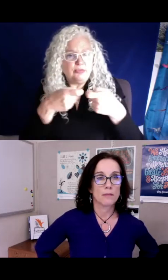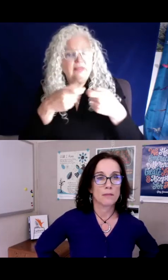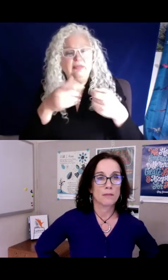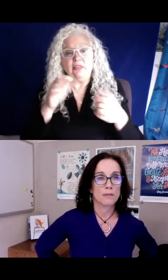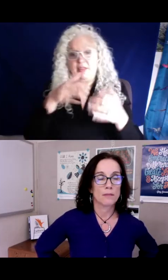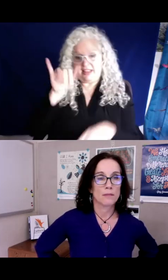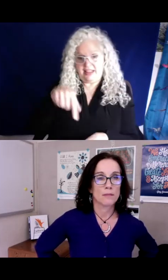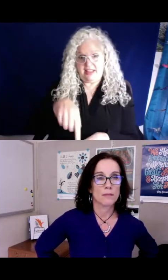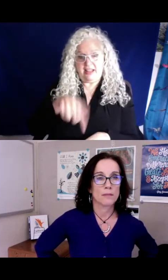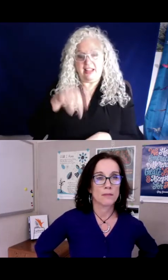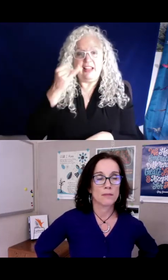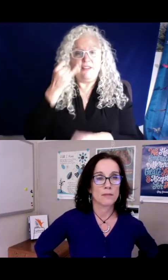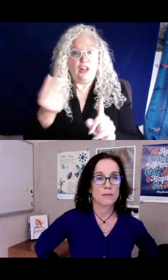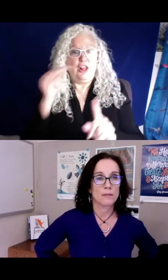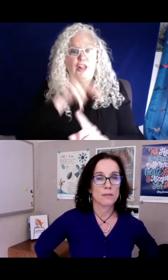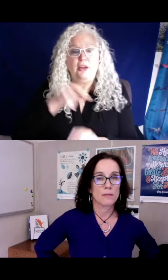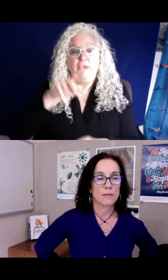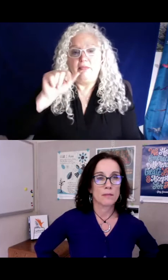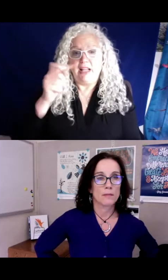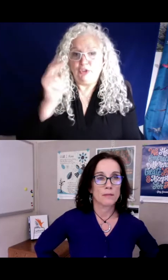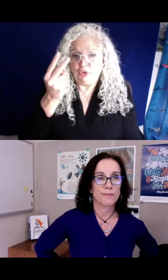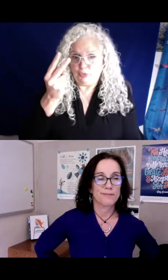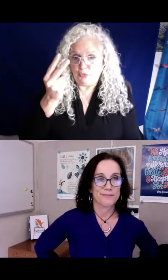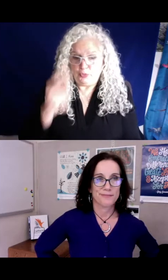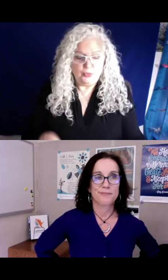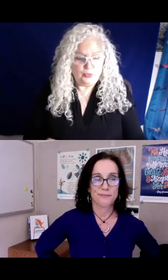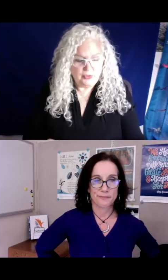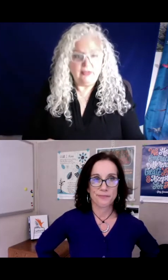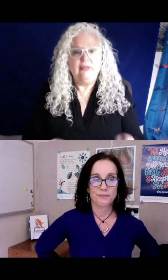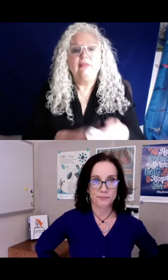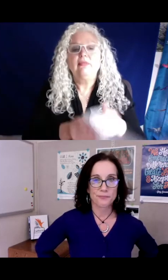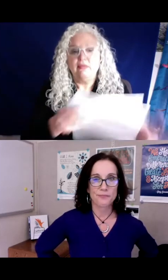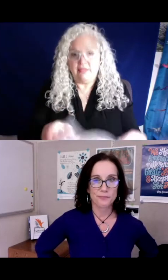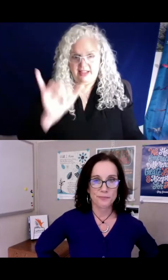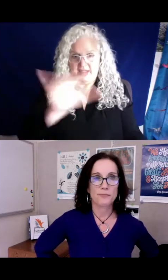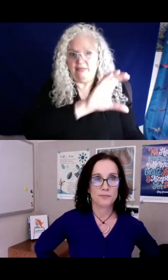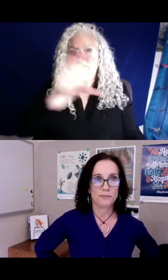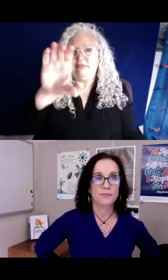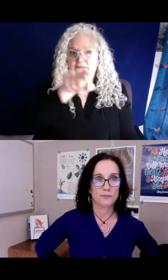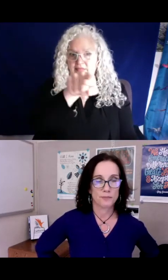can waive your right to that or have it sent electronically. But if you look at page 2,